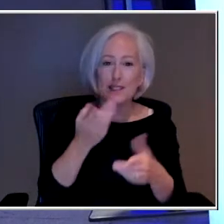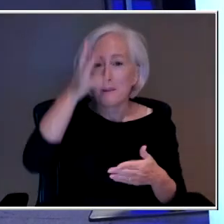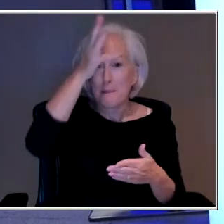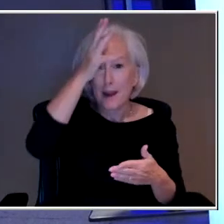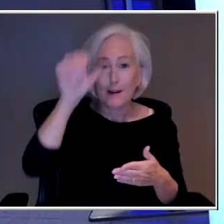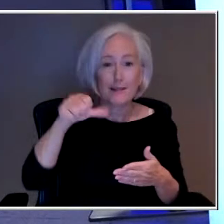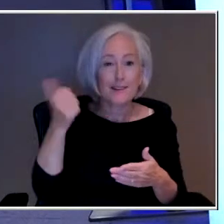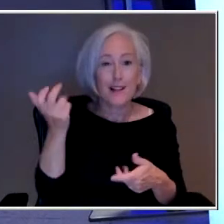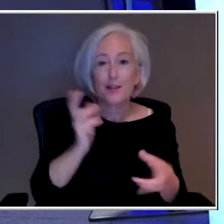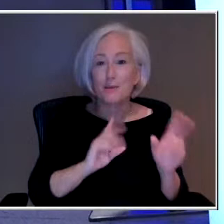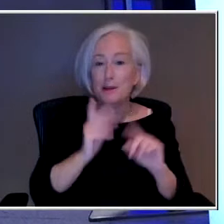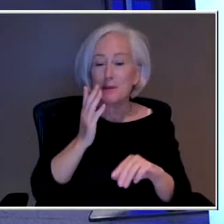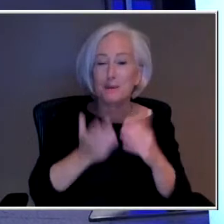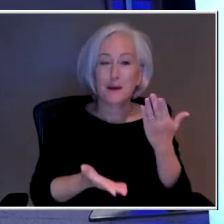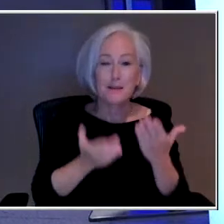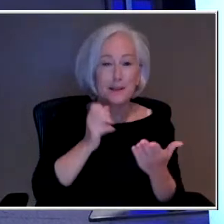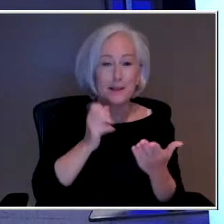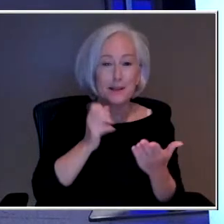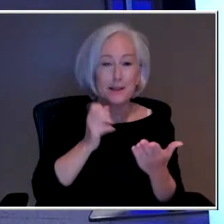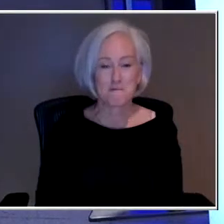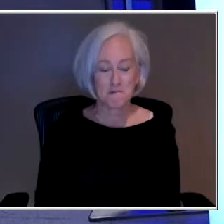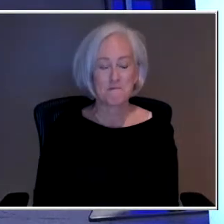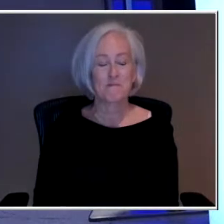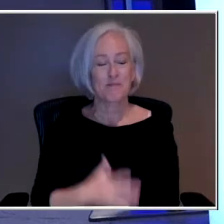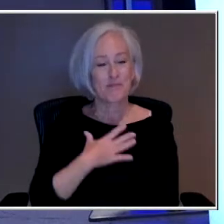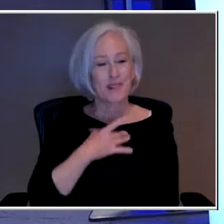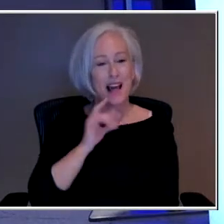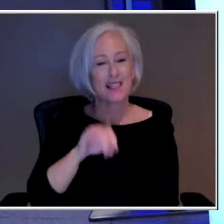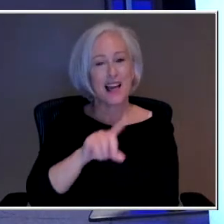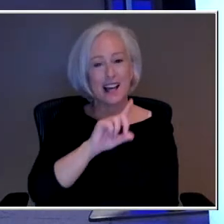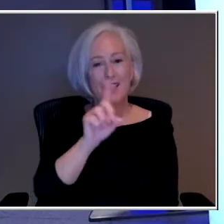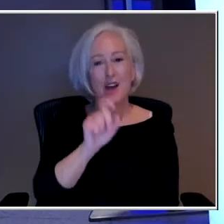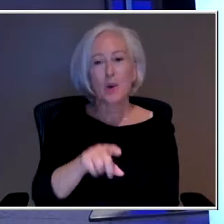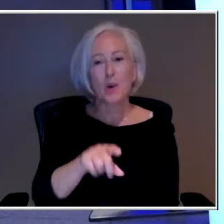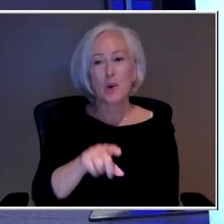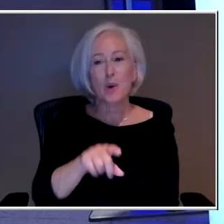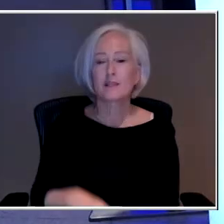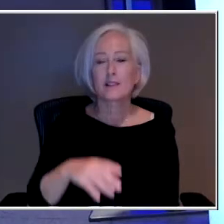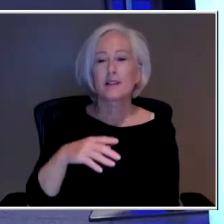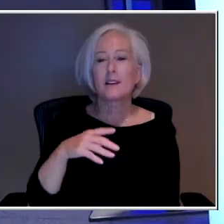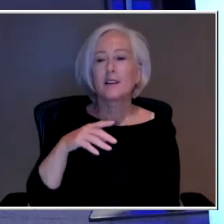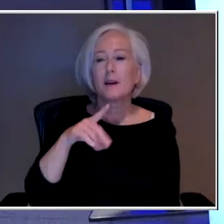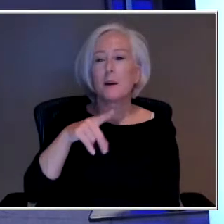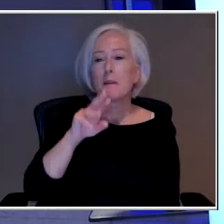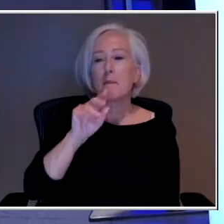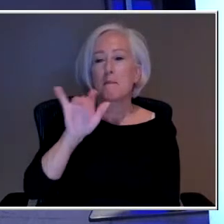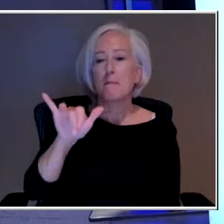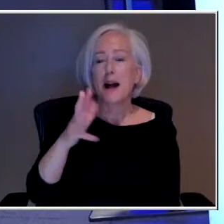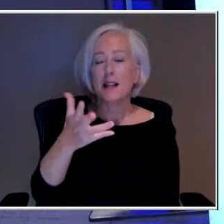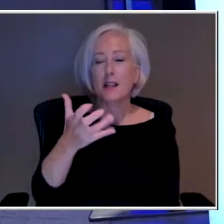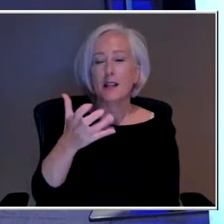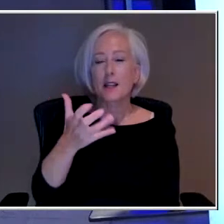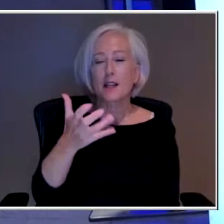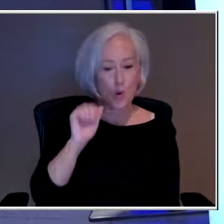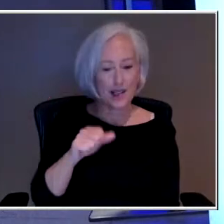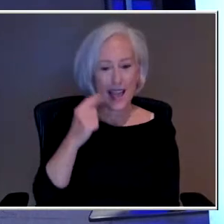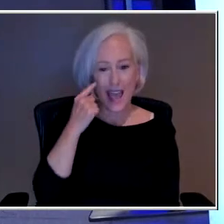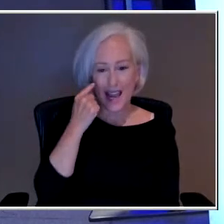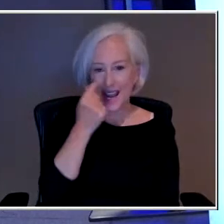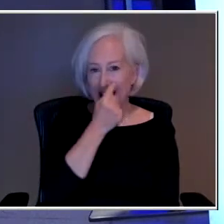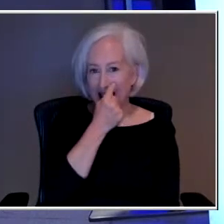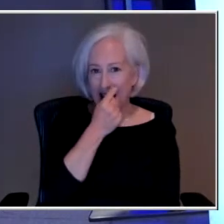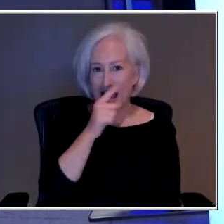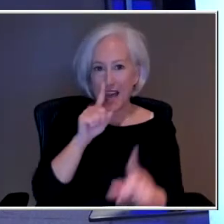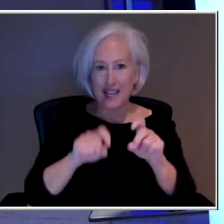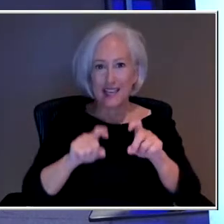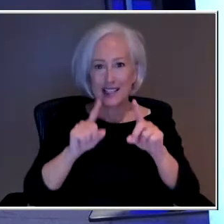not, clearly. So I like this question. Pauline wants to know, can an eye exam detect problems that are not vision related, like a neurological disorder? What do